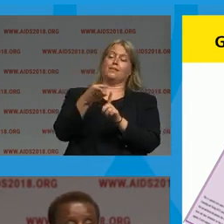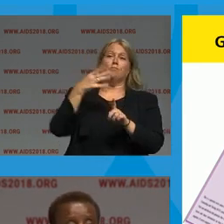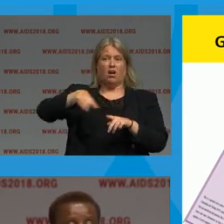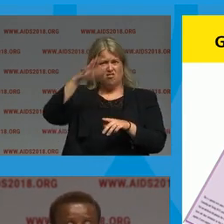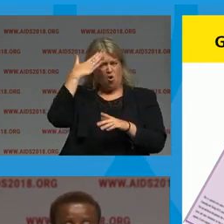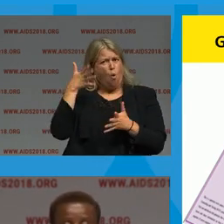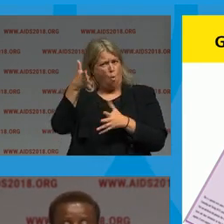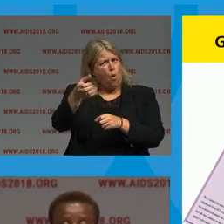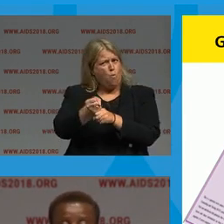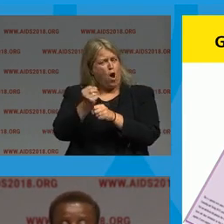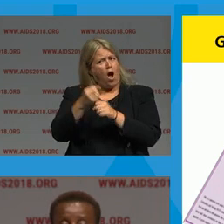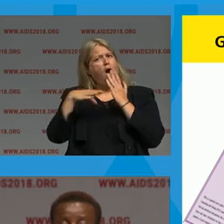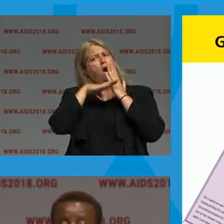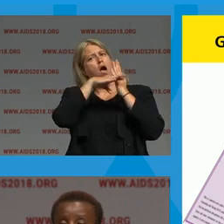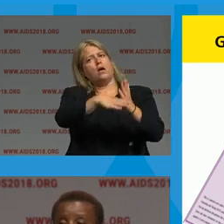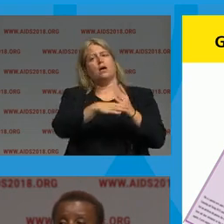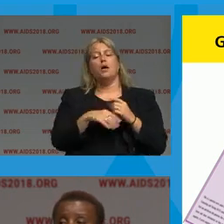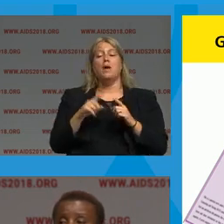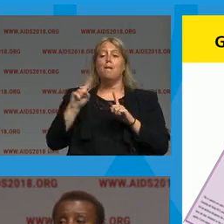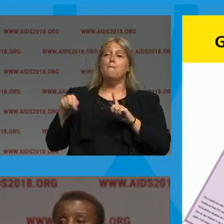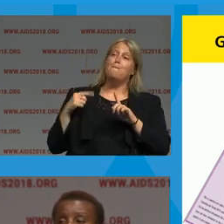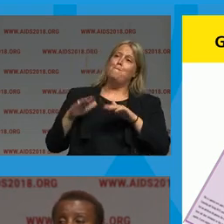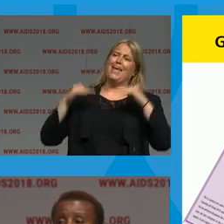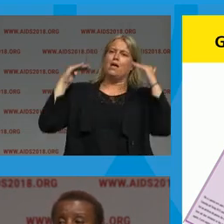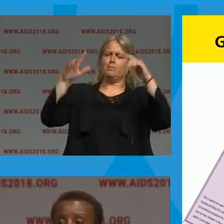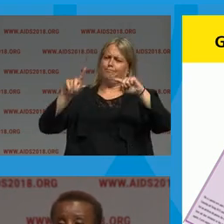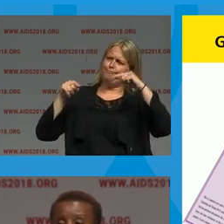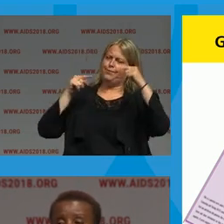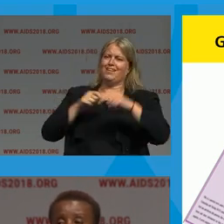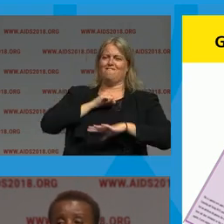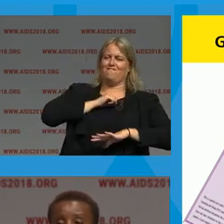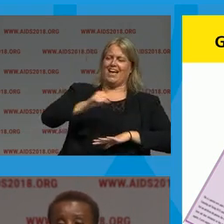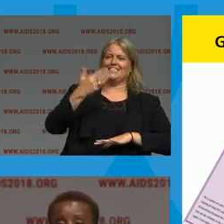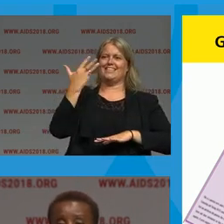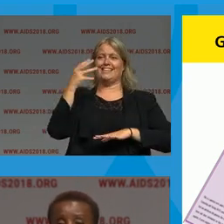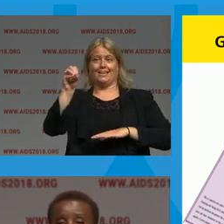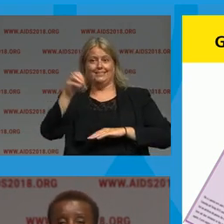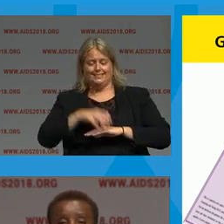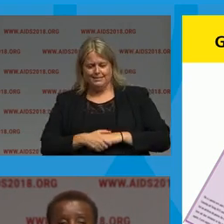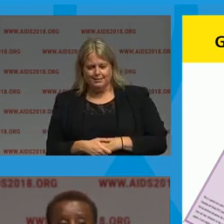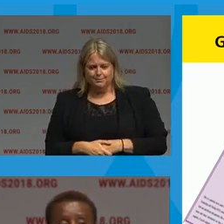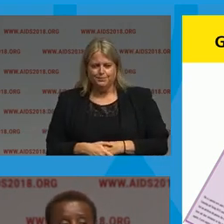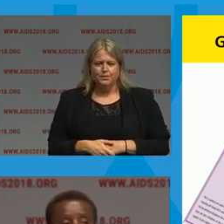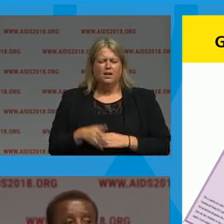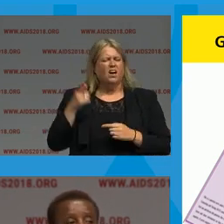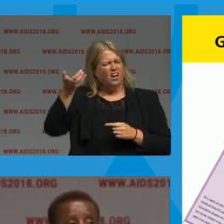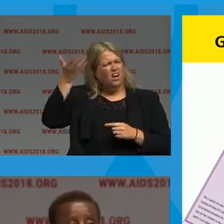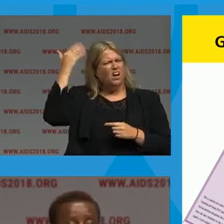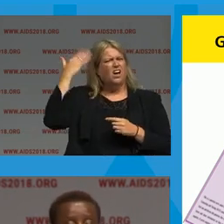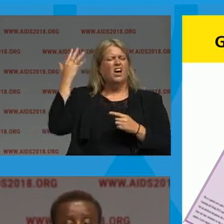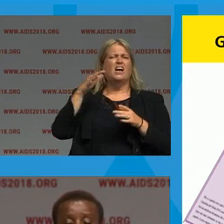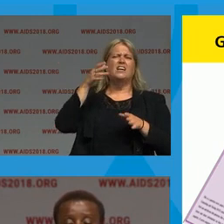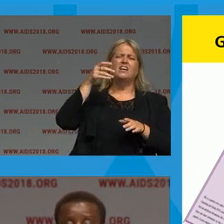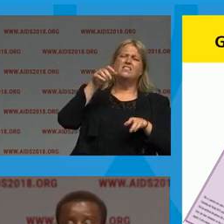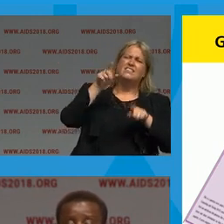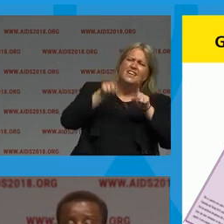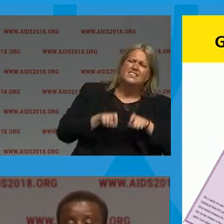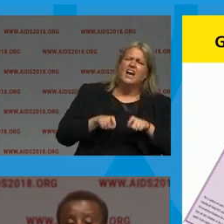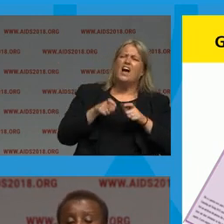for treatment today is the first 90. In the early days of testing and counseling, and I refer back to the beginning